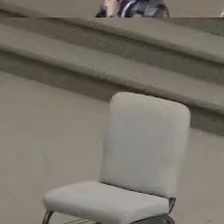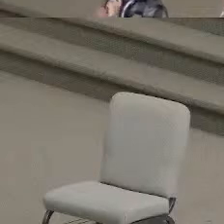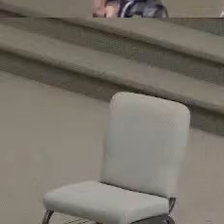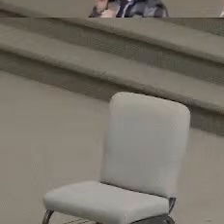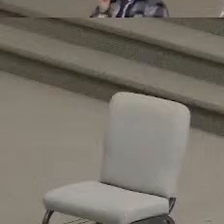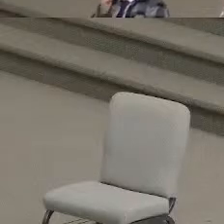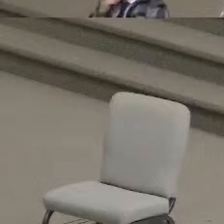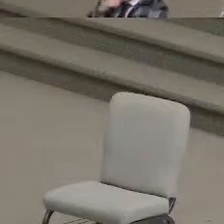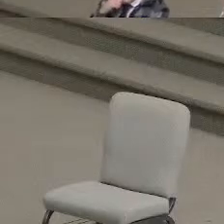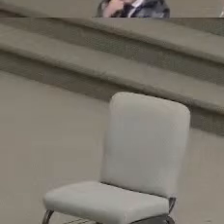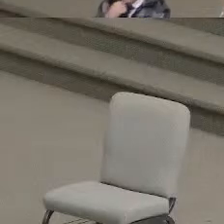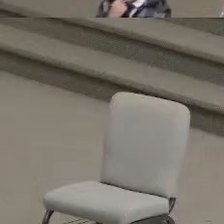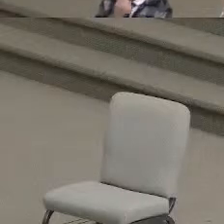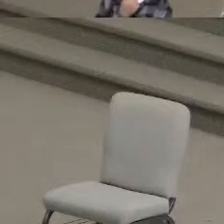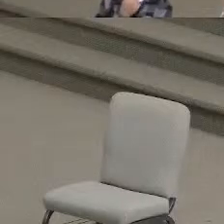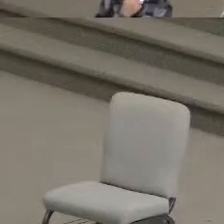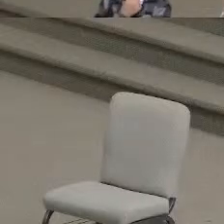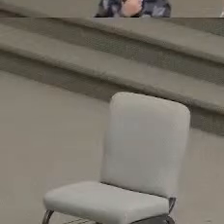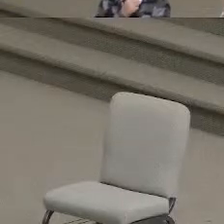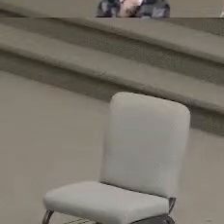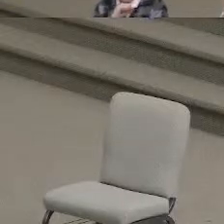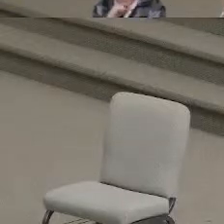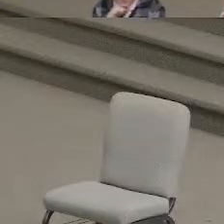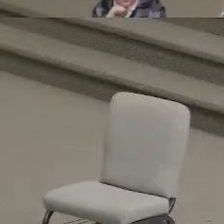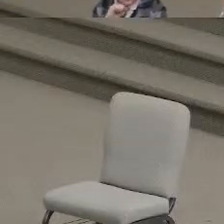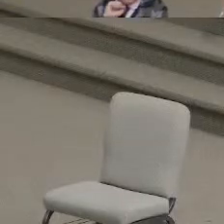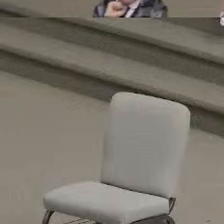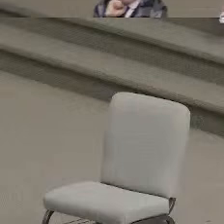Is it all three of you? No. Okay.